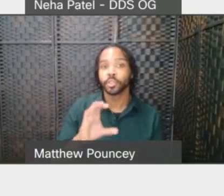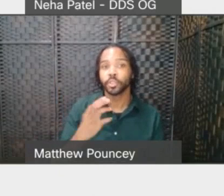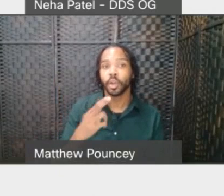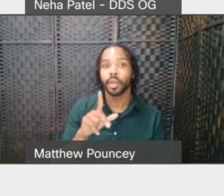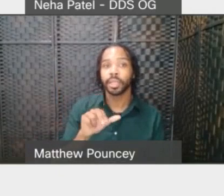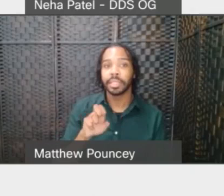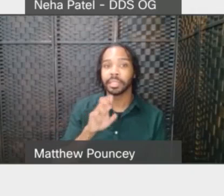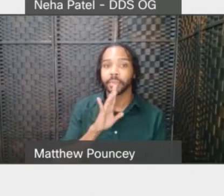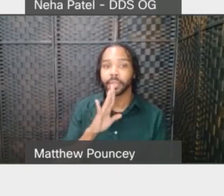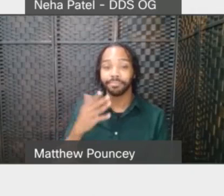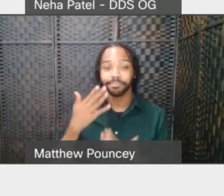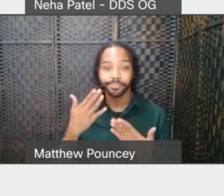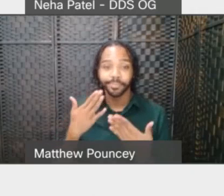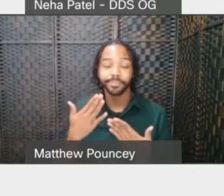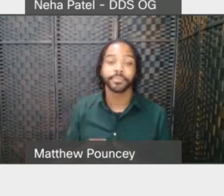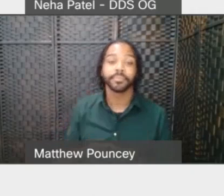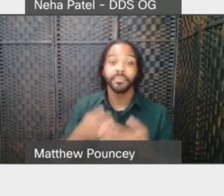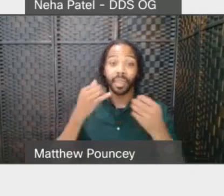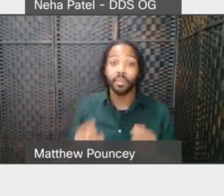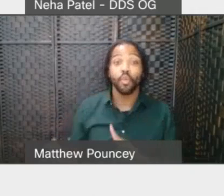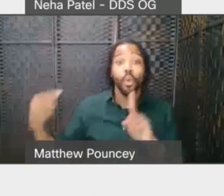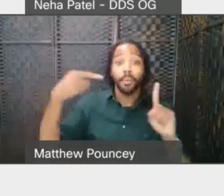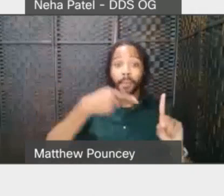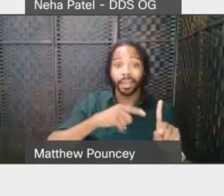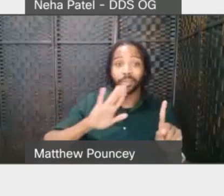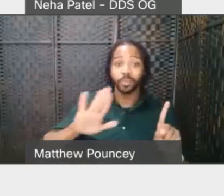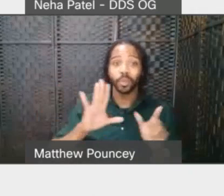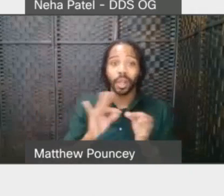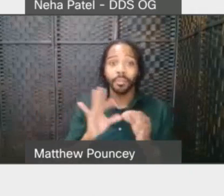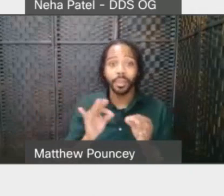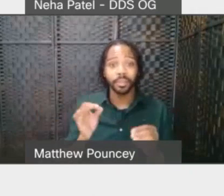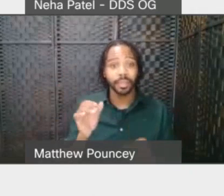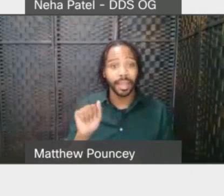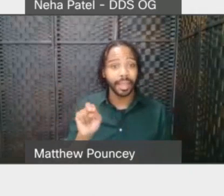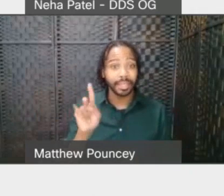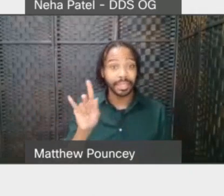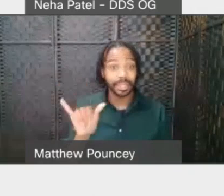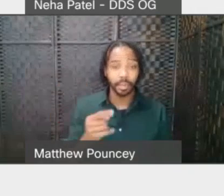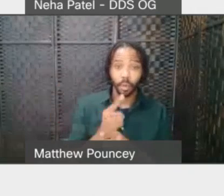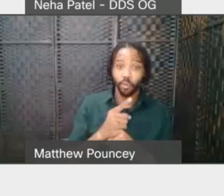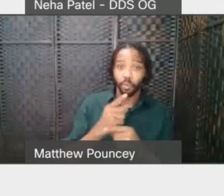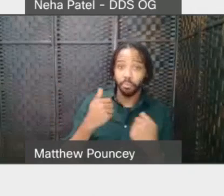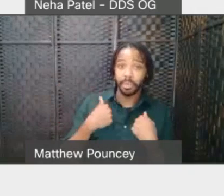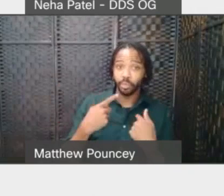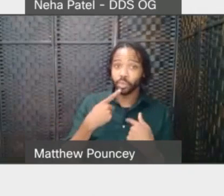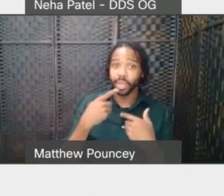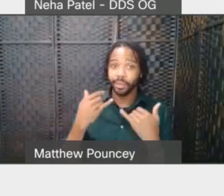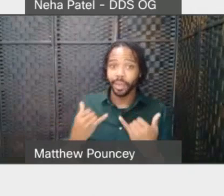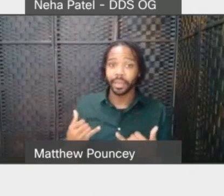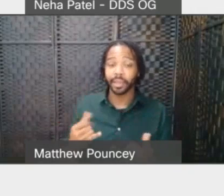So going back to what you just said, Director Reese, is it appropriate for me to say at this time that if someone